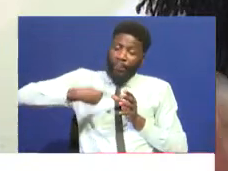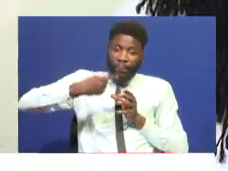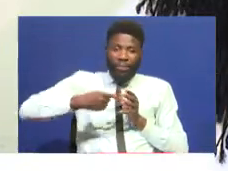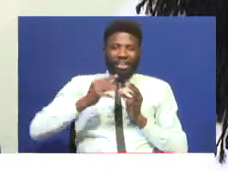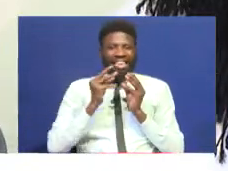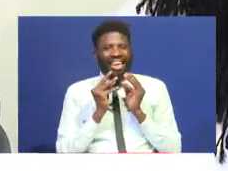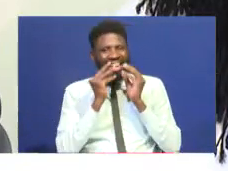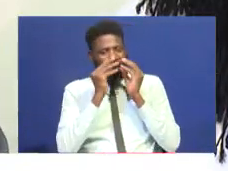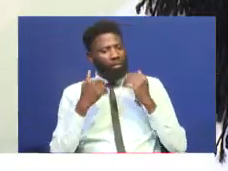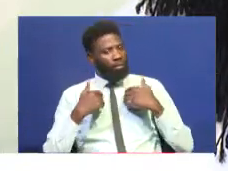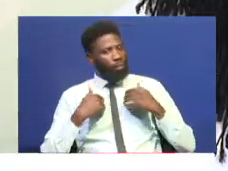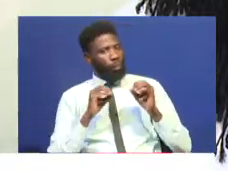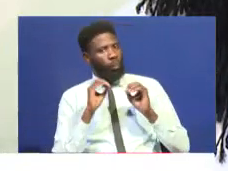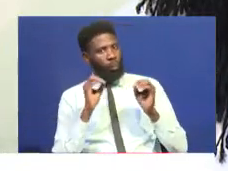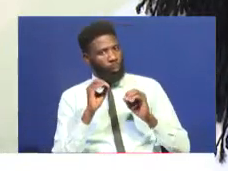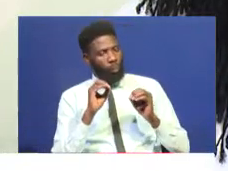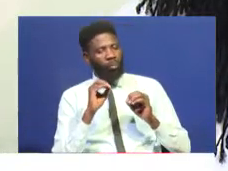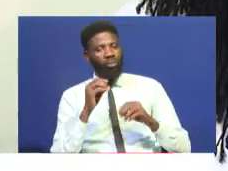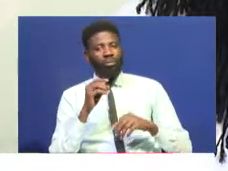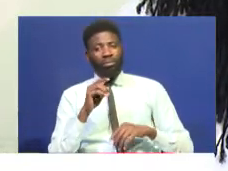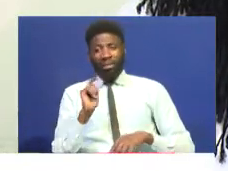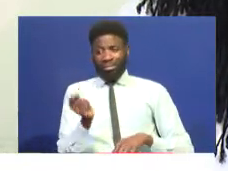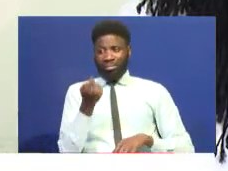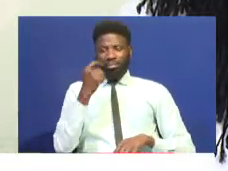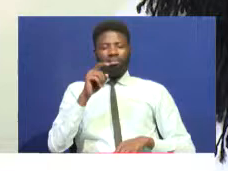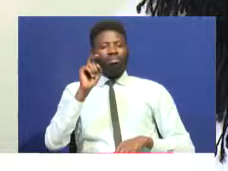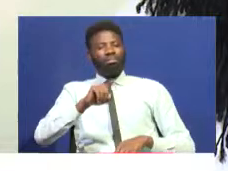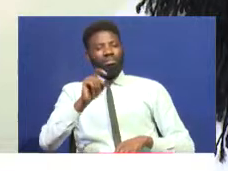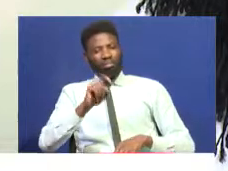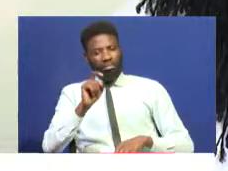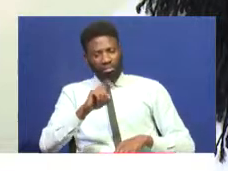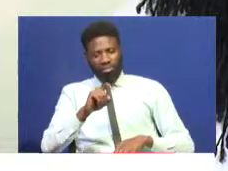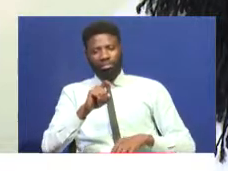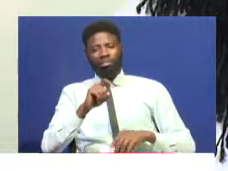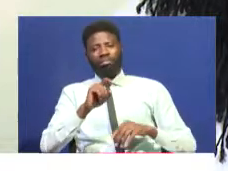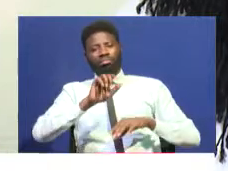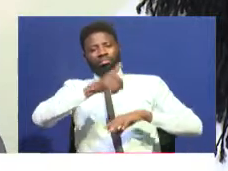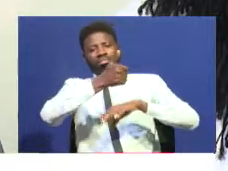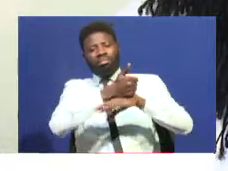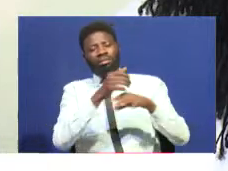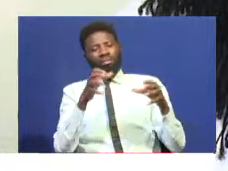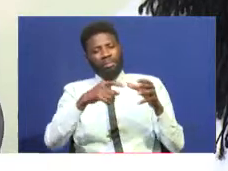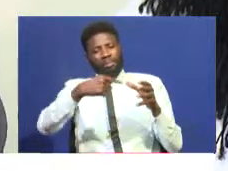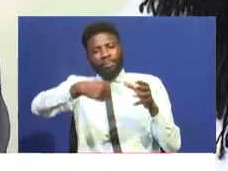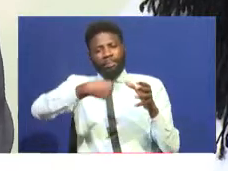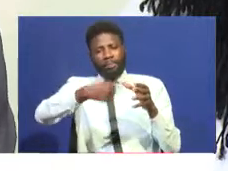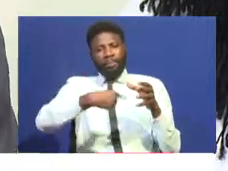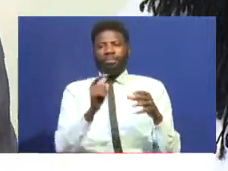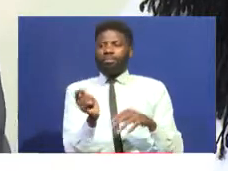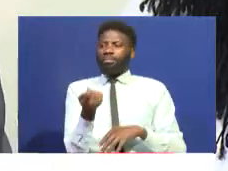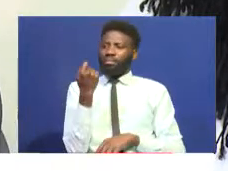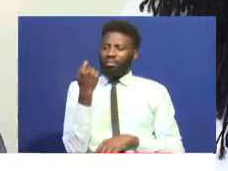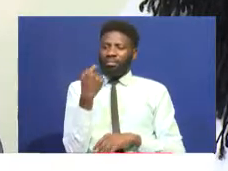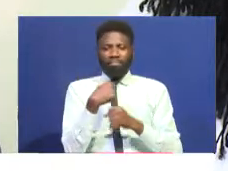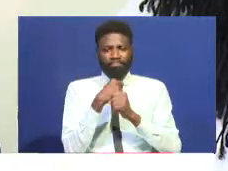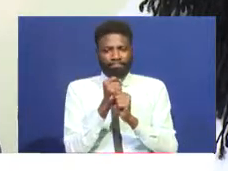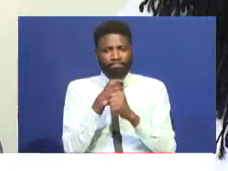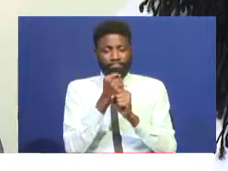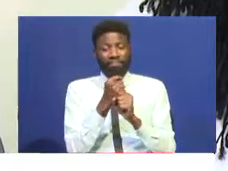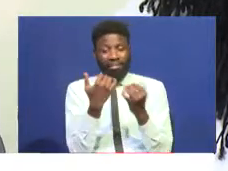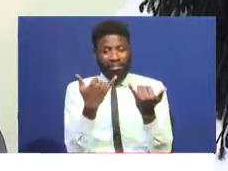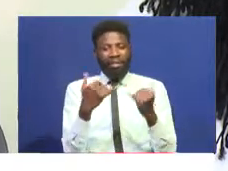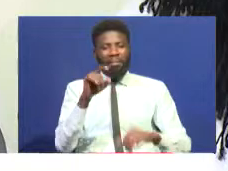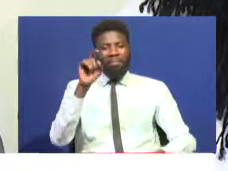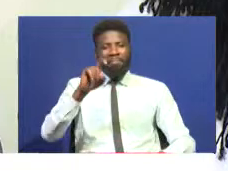implants, we should have facilities to manufacture and do these things locally here. But they have to be imported